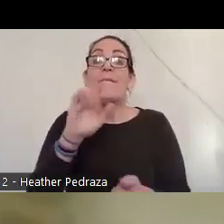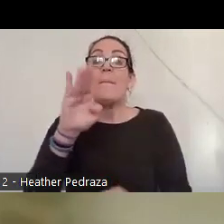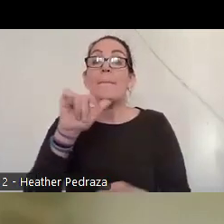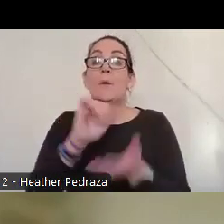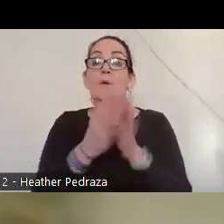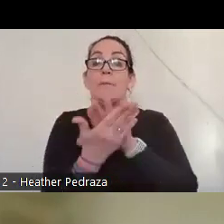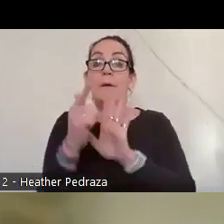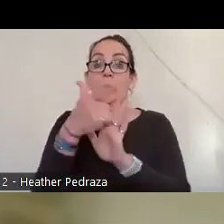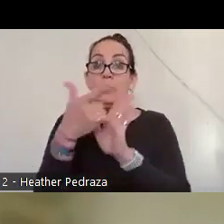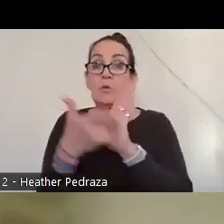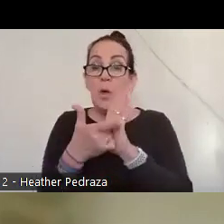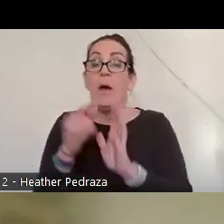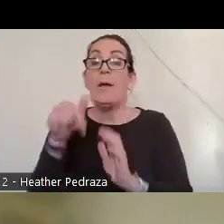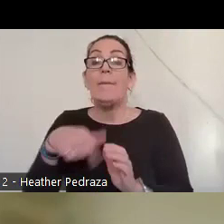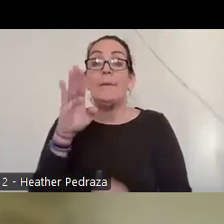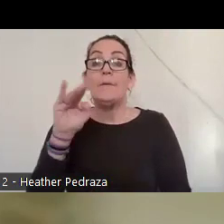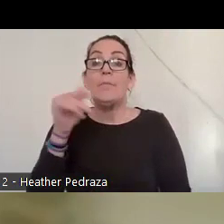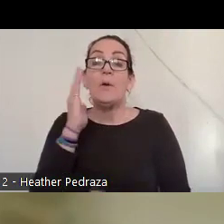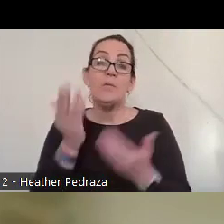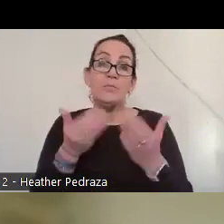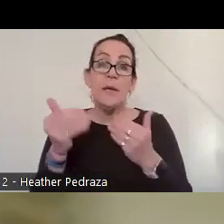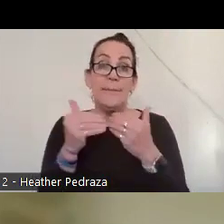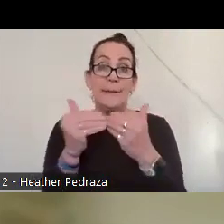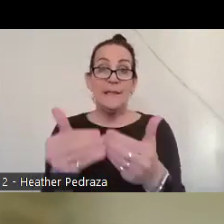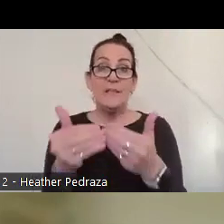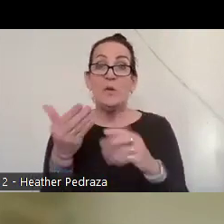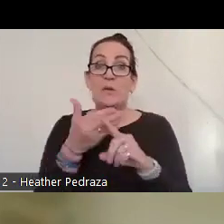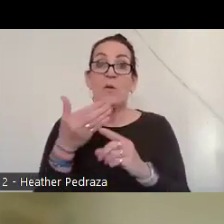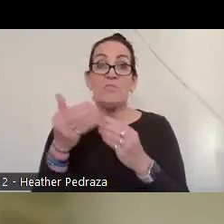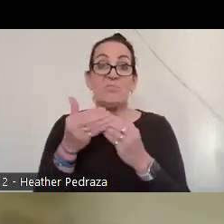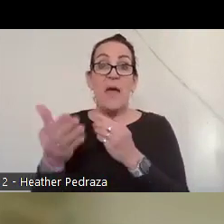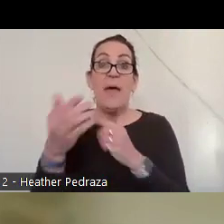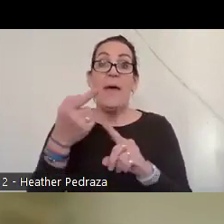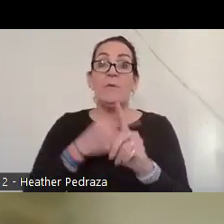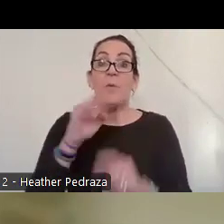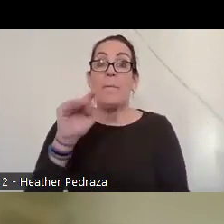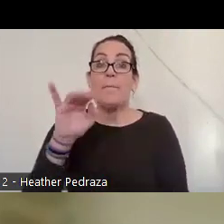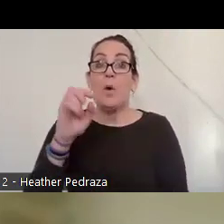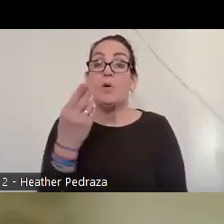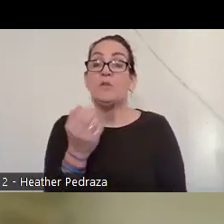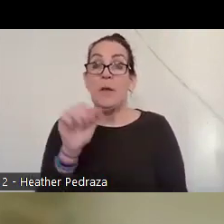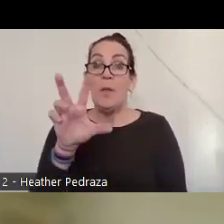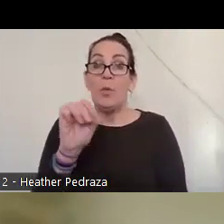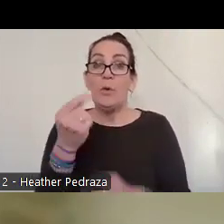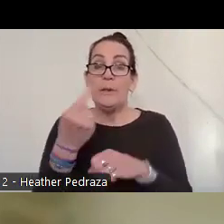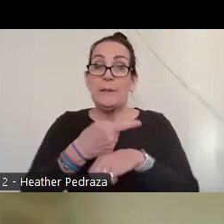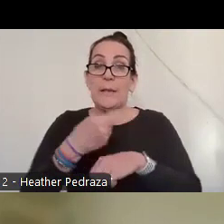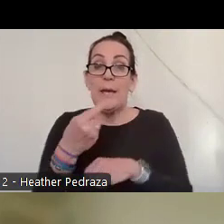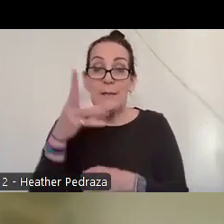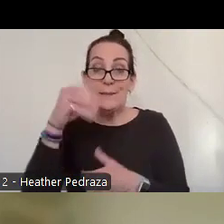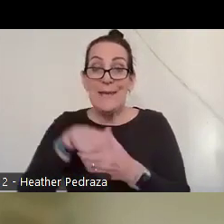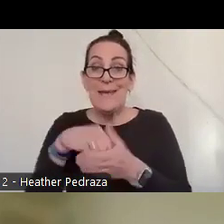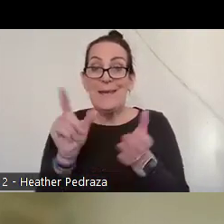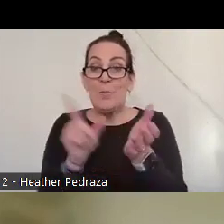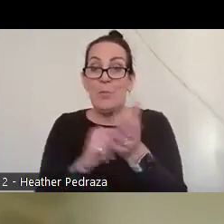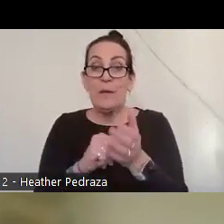likely move forward after March, after 30 days in print, and we have a long road ahead.